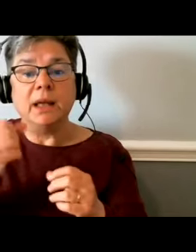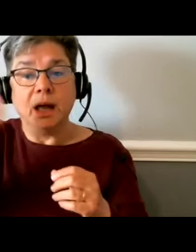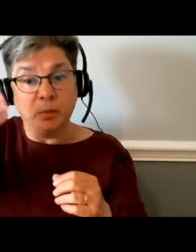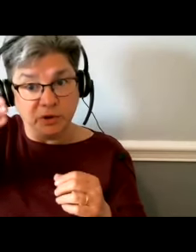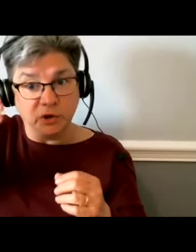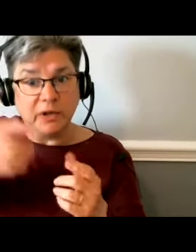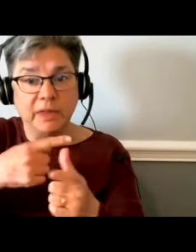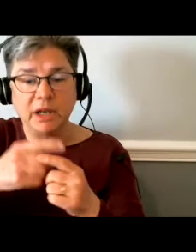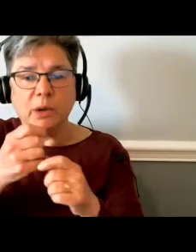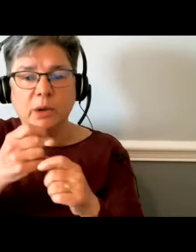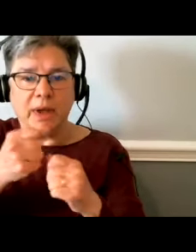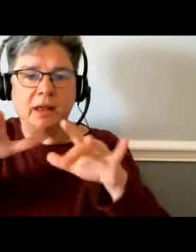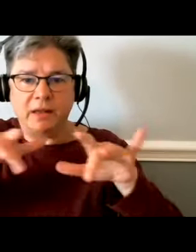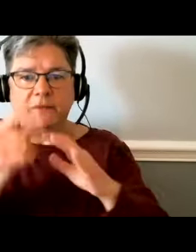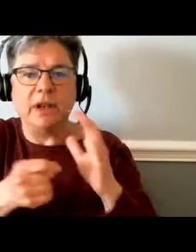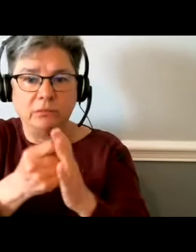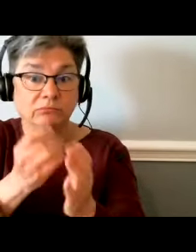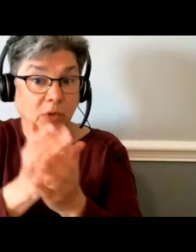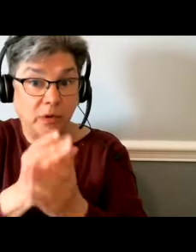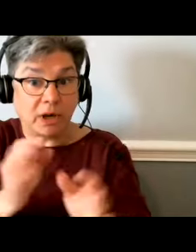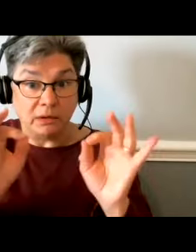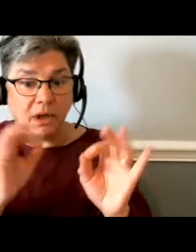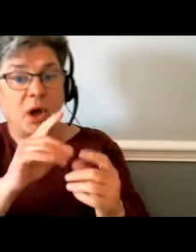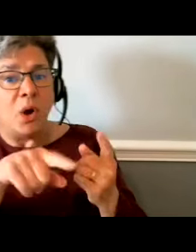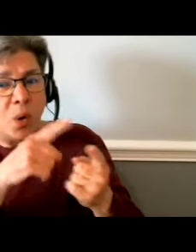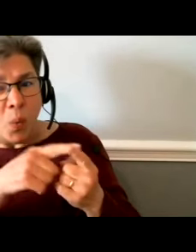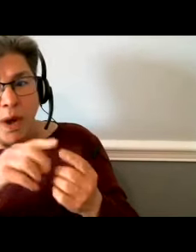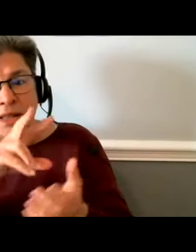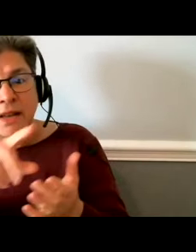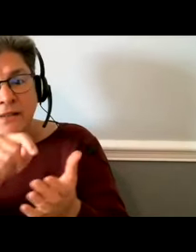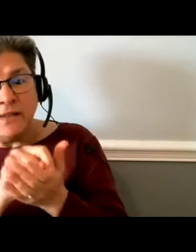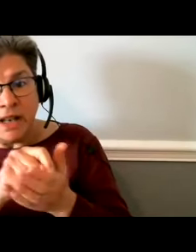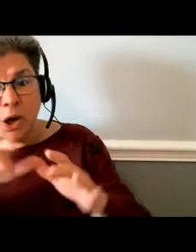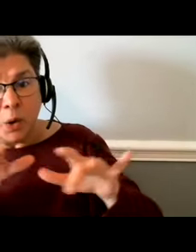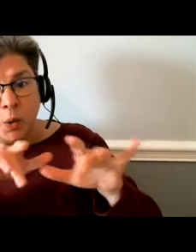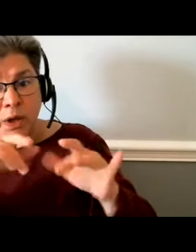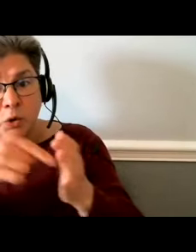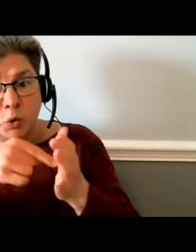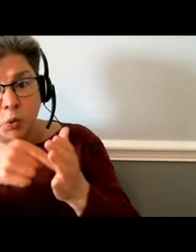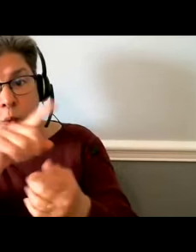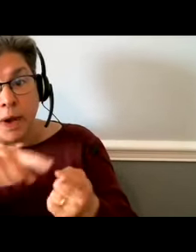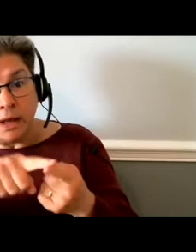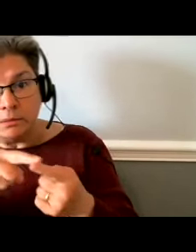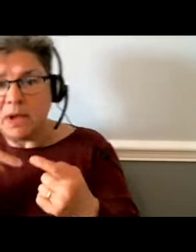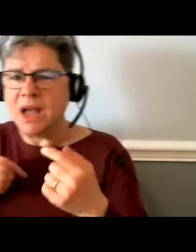start making a video on that. All right? When is that video due? I don't know.